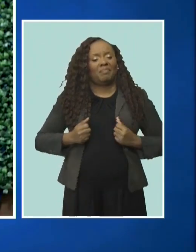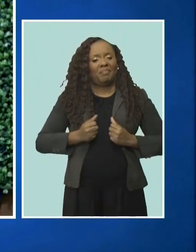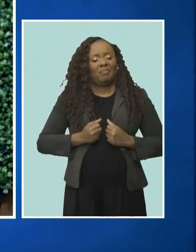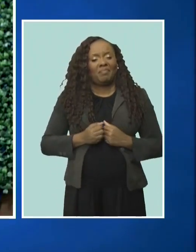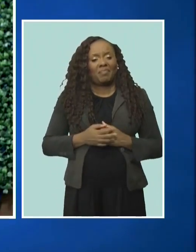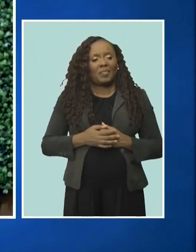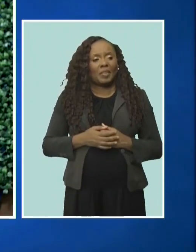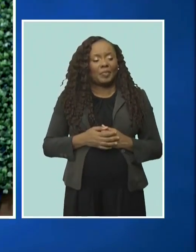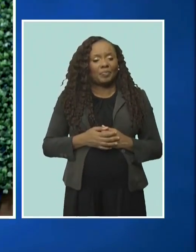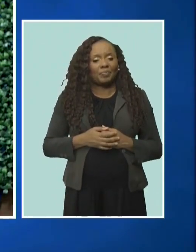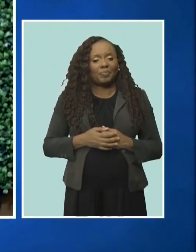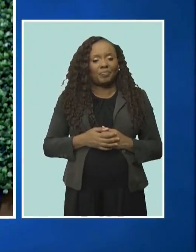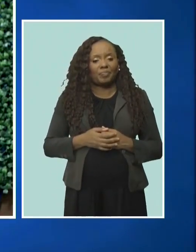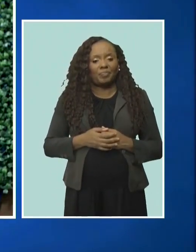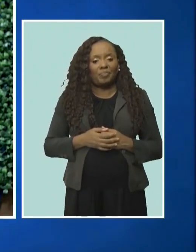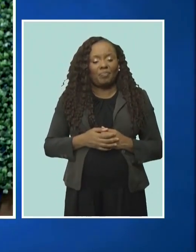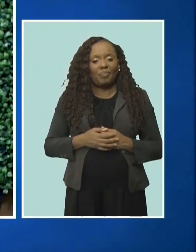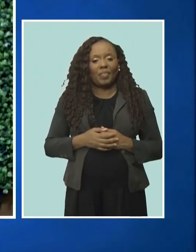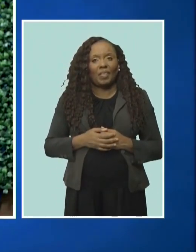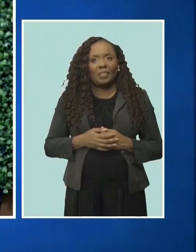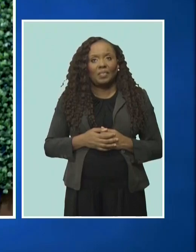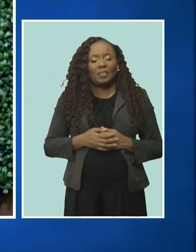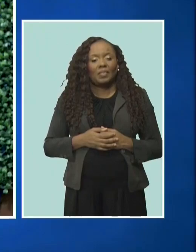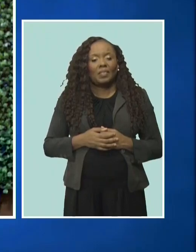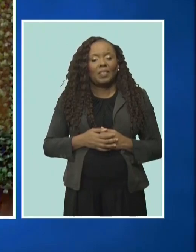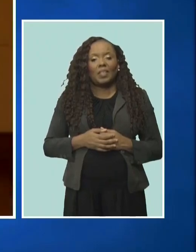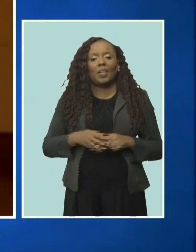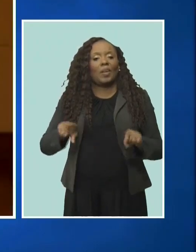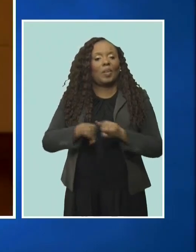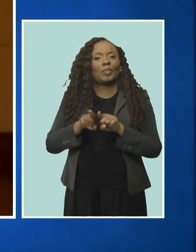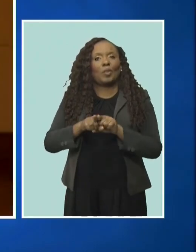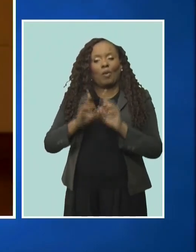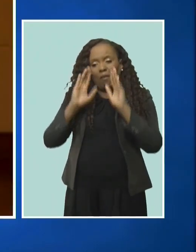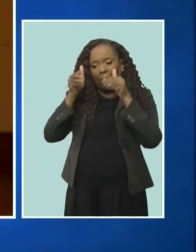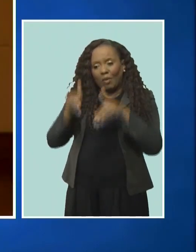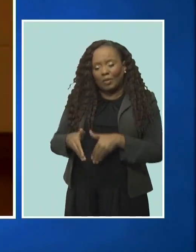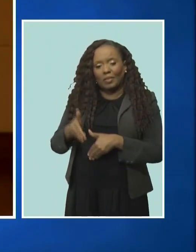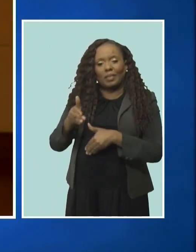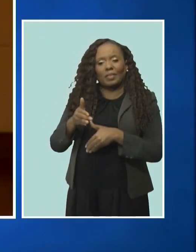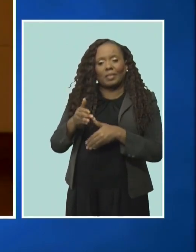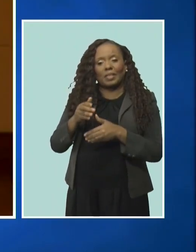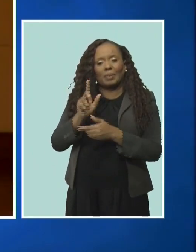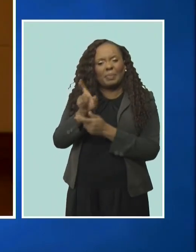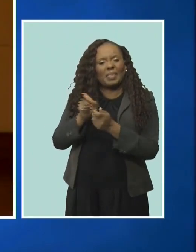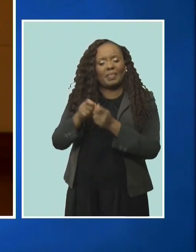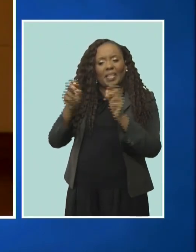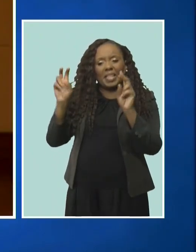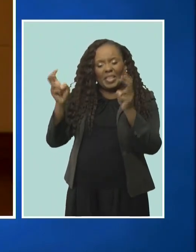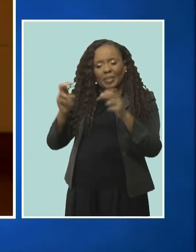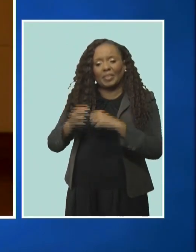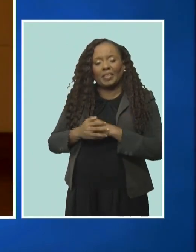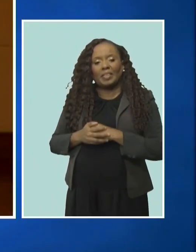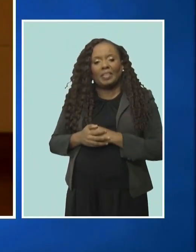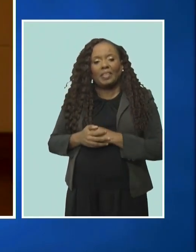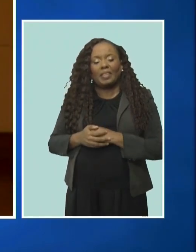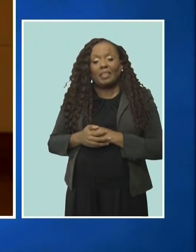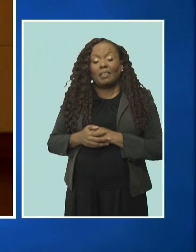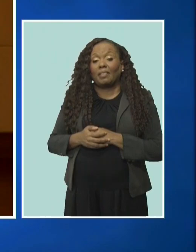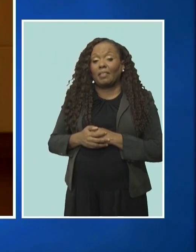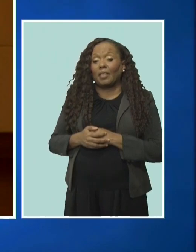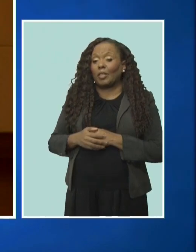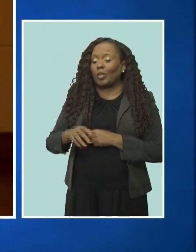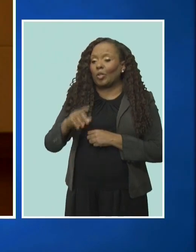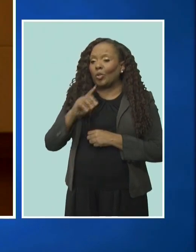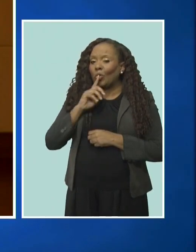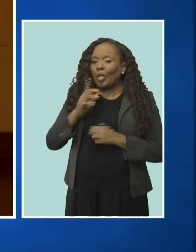issues. His pet issue was Nelson, and he was able to have the statue removed. And